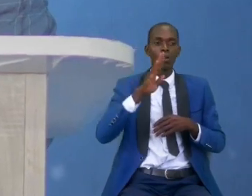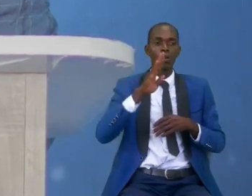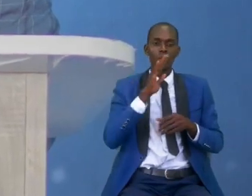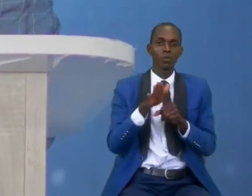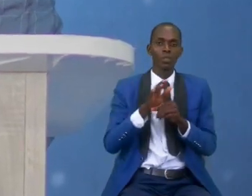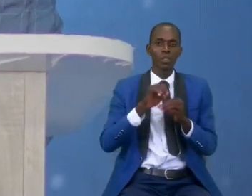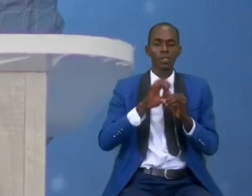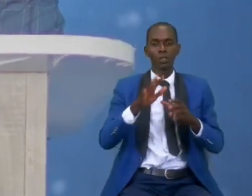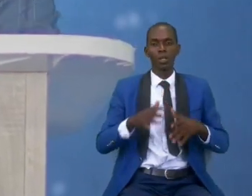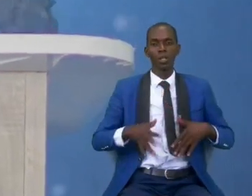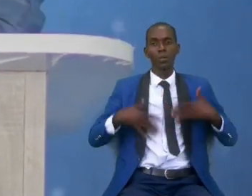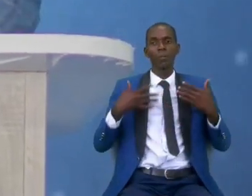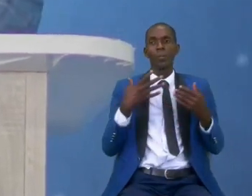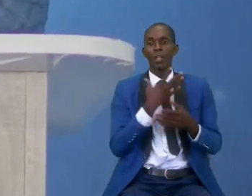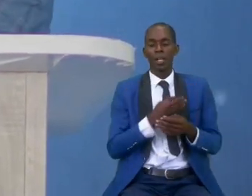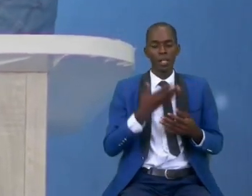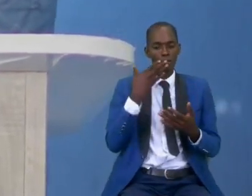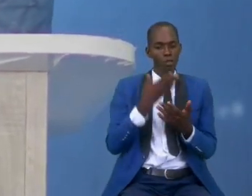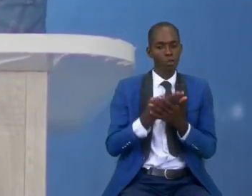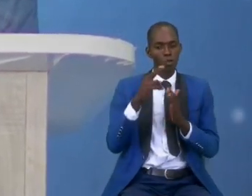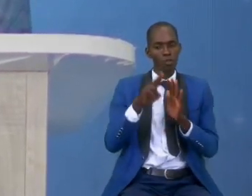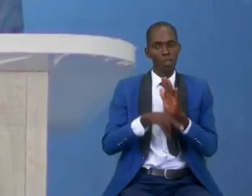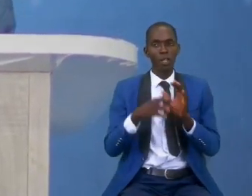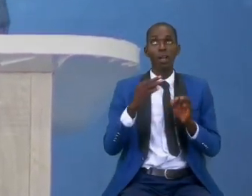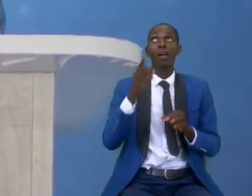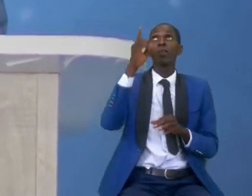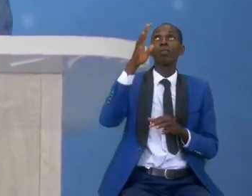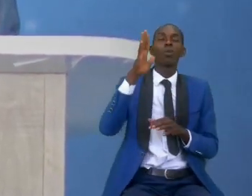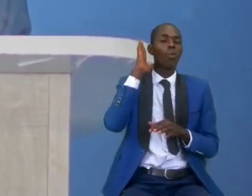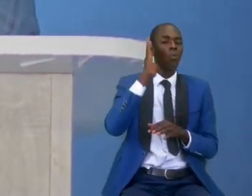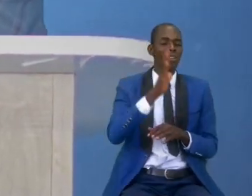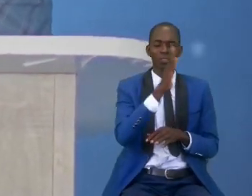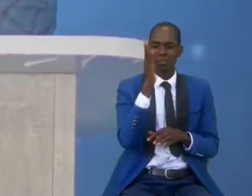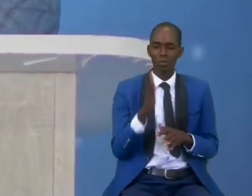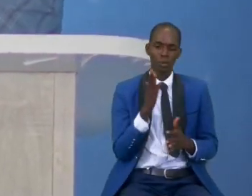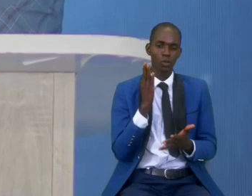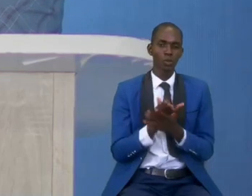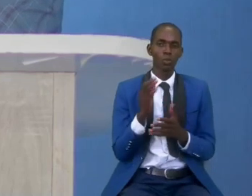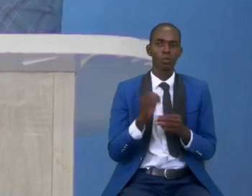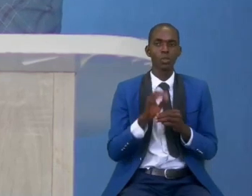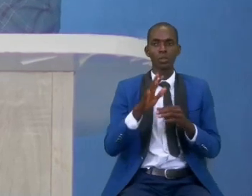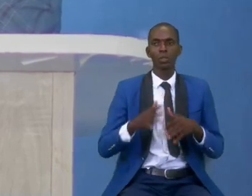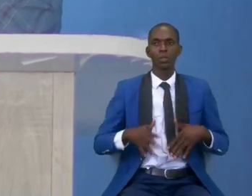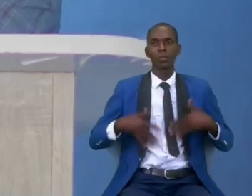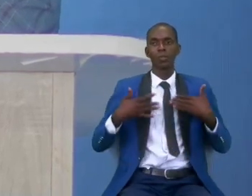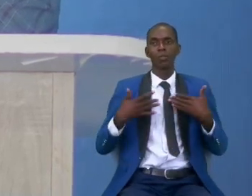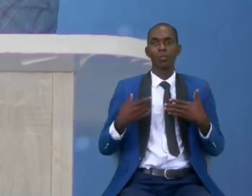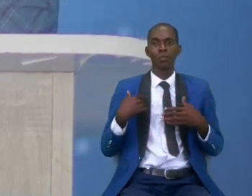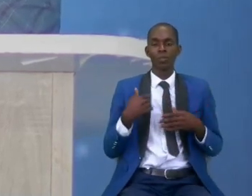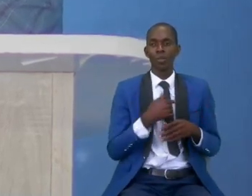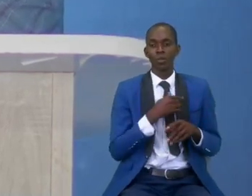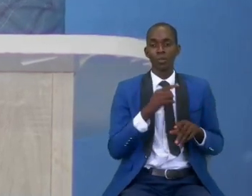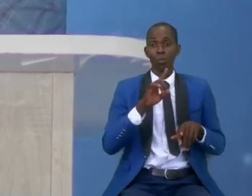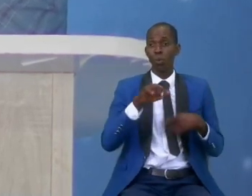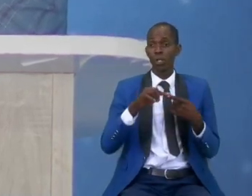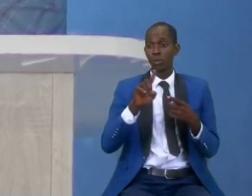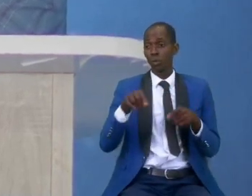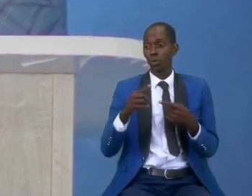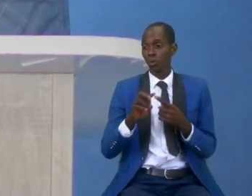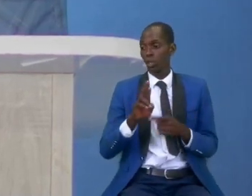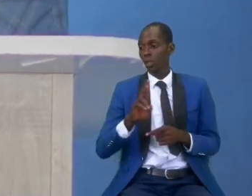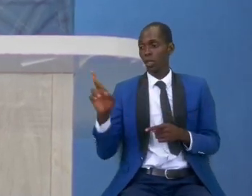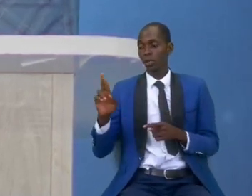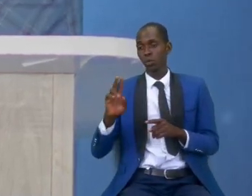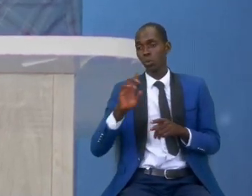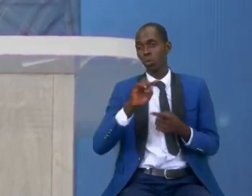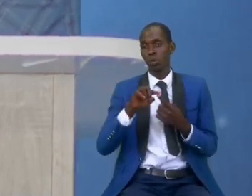never stop in your life. When you turn to the right, when you turn to the left, when you are moving in front,